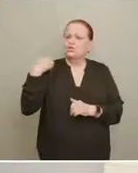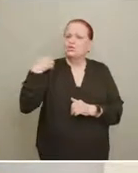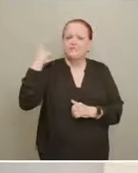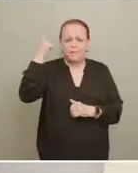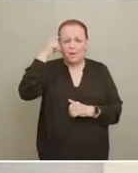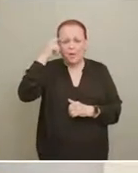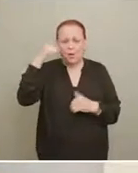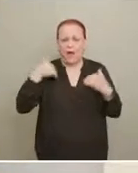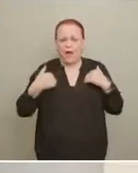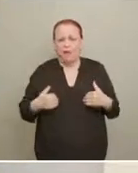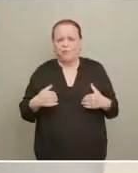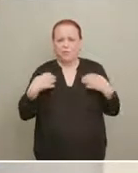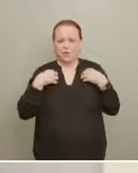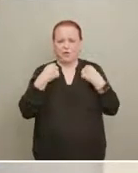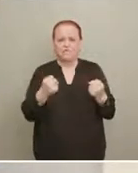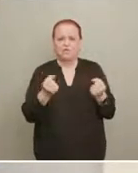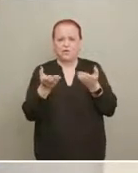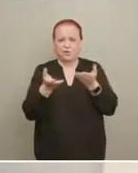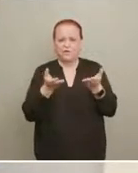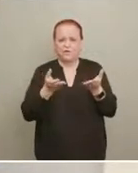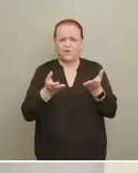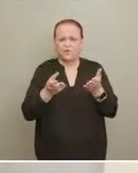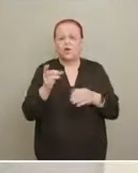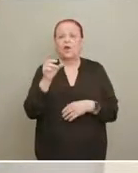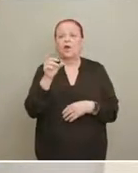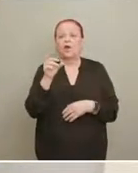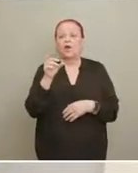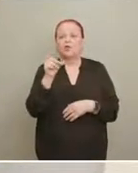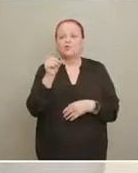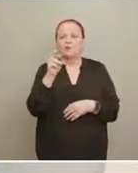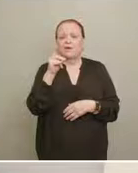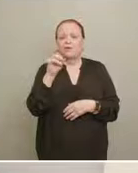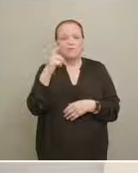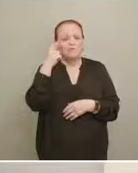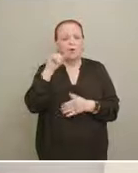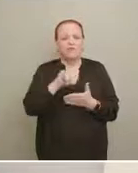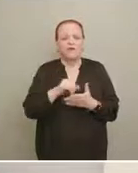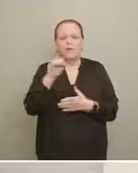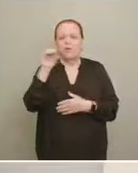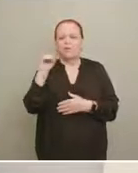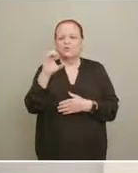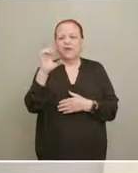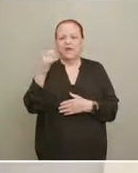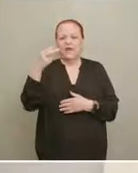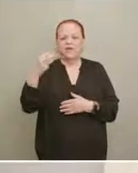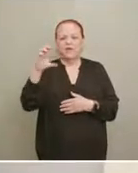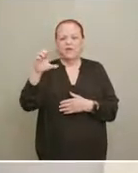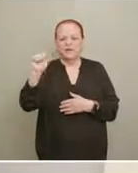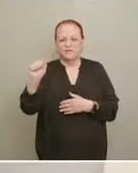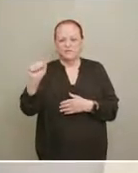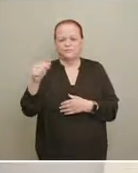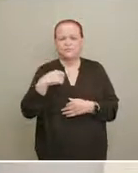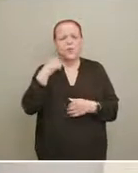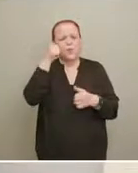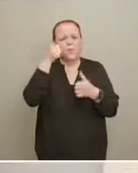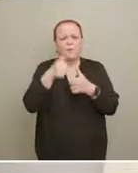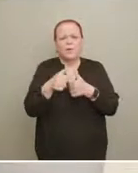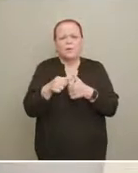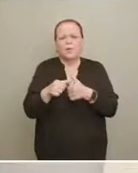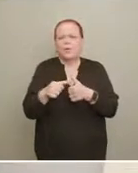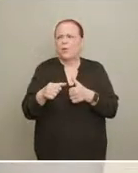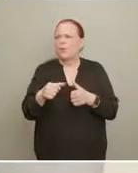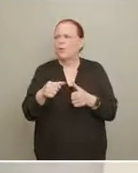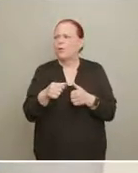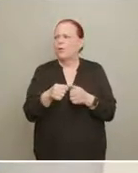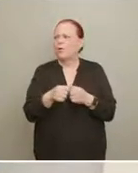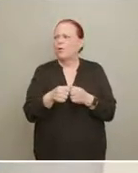Recovery Services Director for the Orange County Healthcare Agency. And I remember on our call when